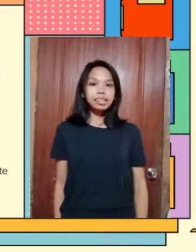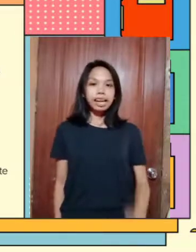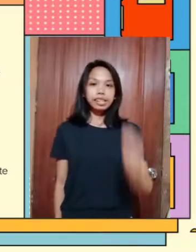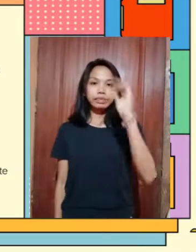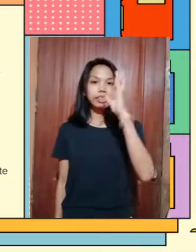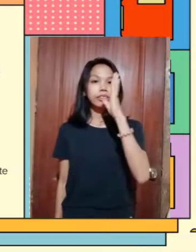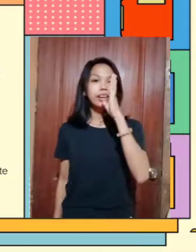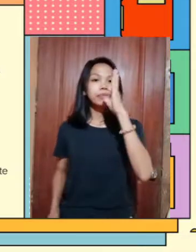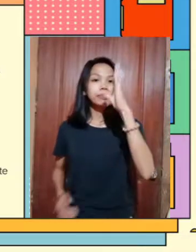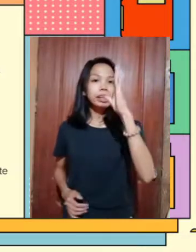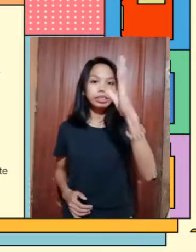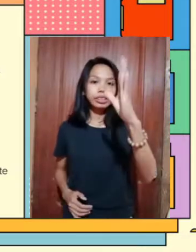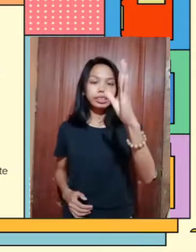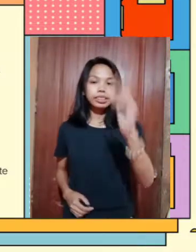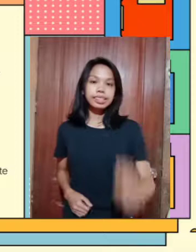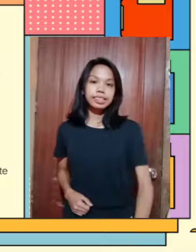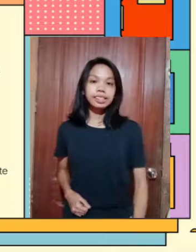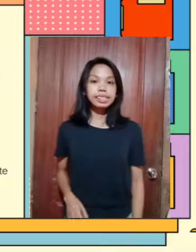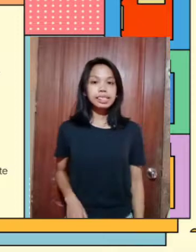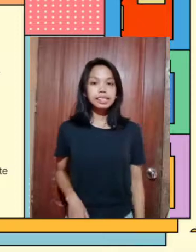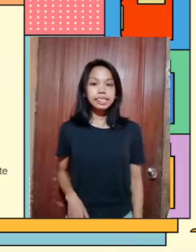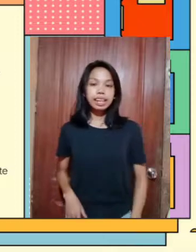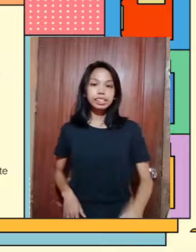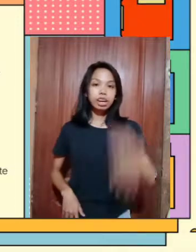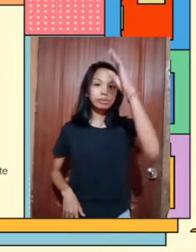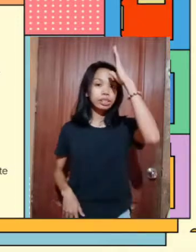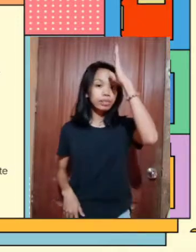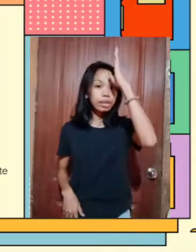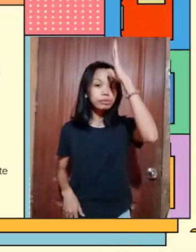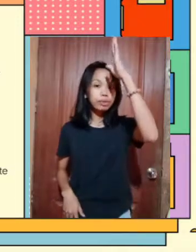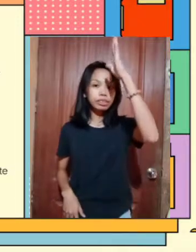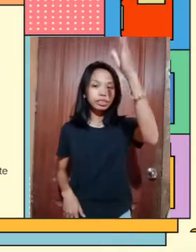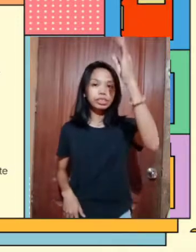is the sign of a grandmother. This is the sign of a